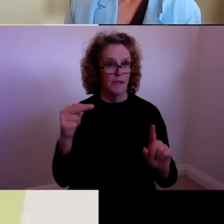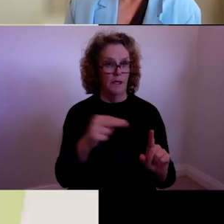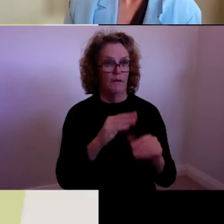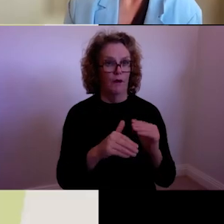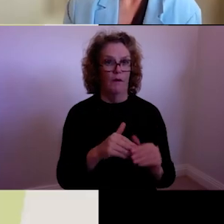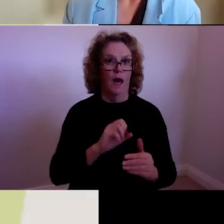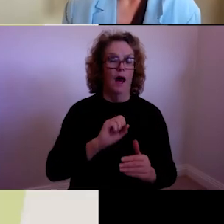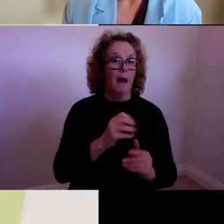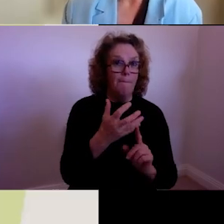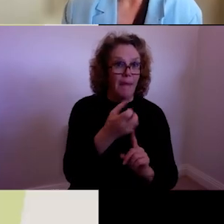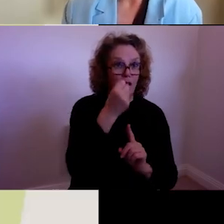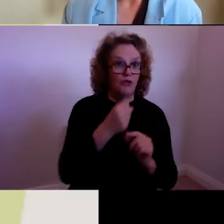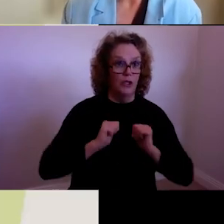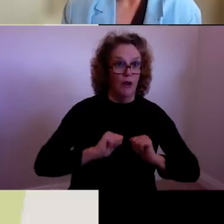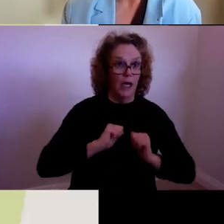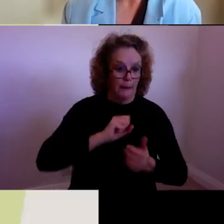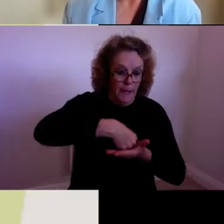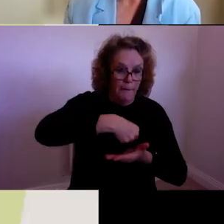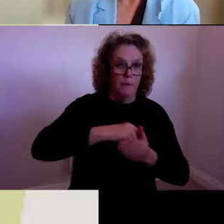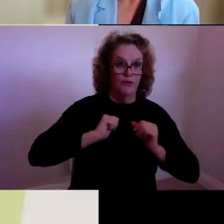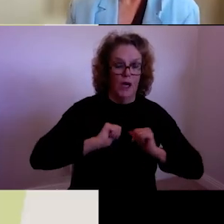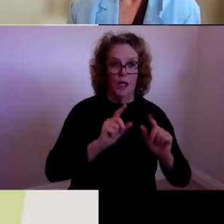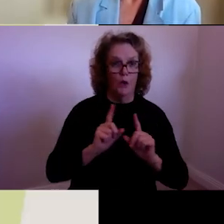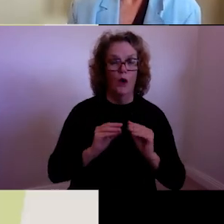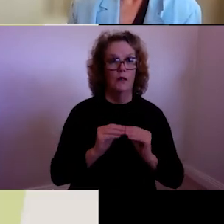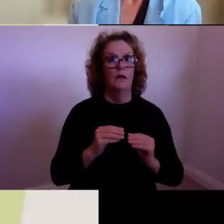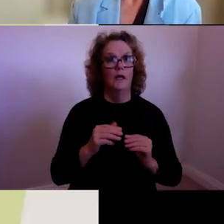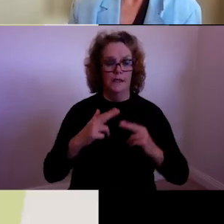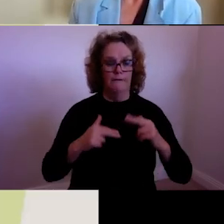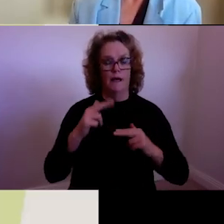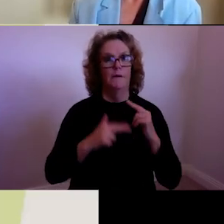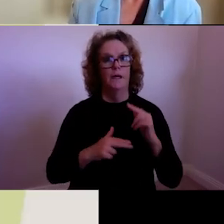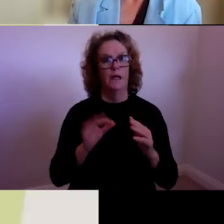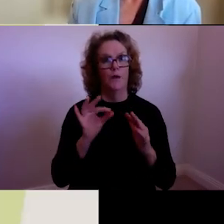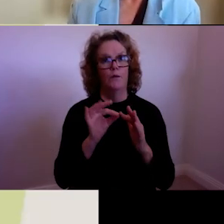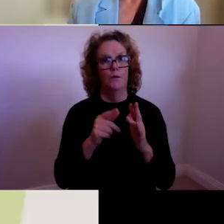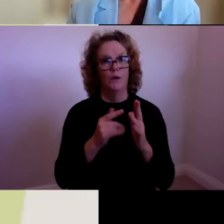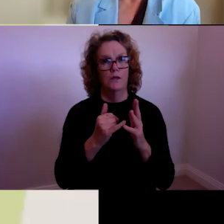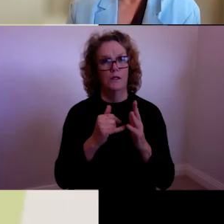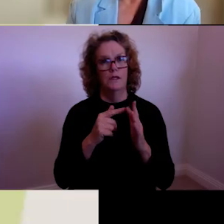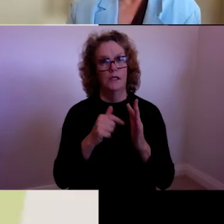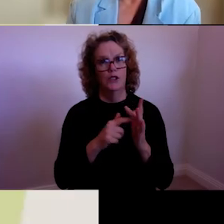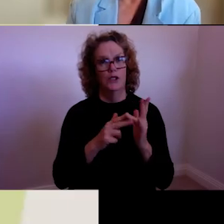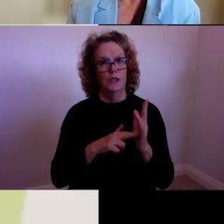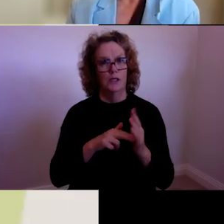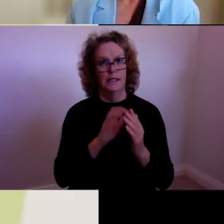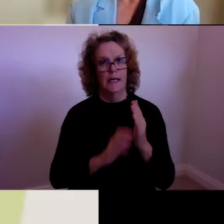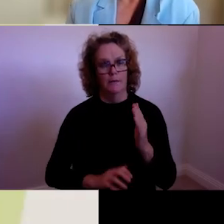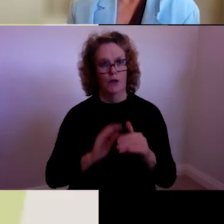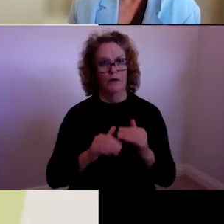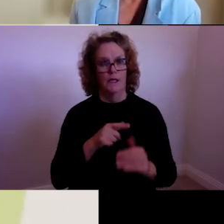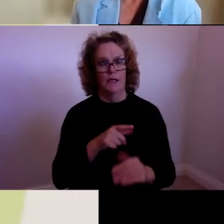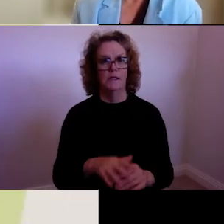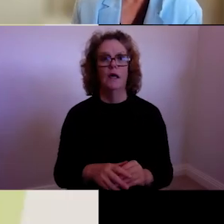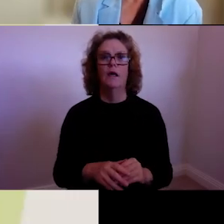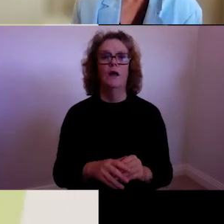minimum training and developing a position statement around this. And we are running webinars and